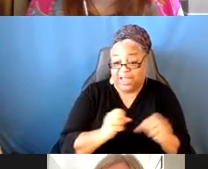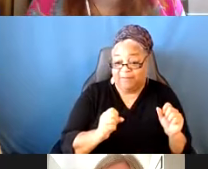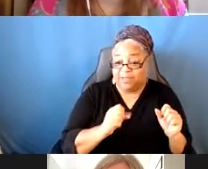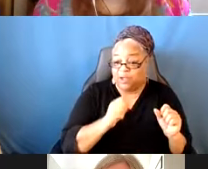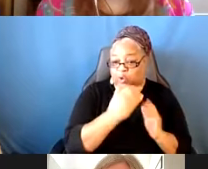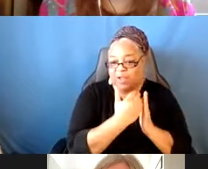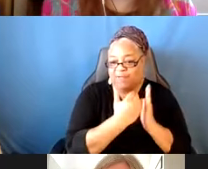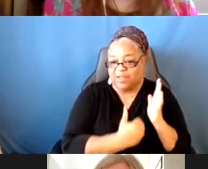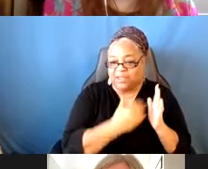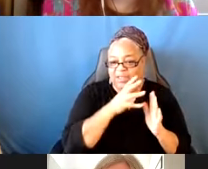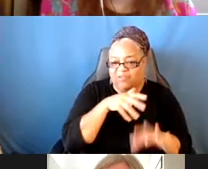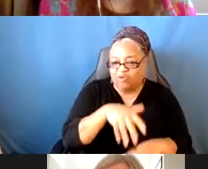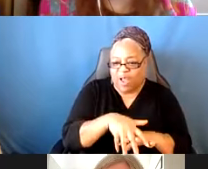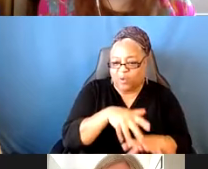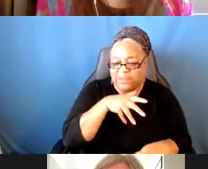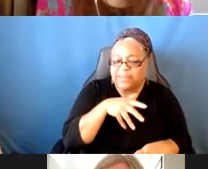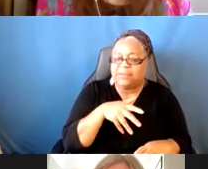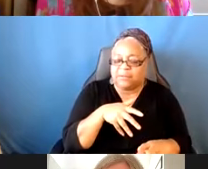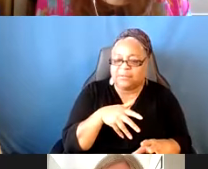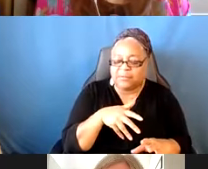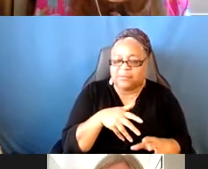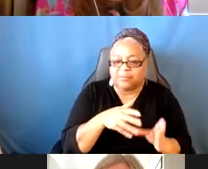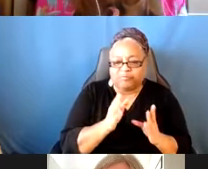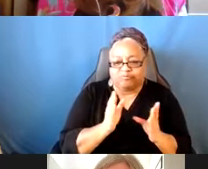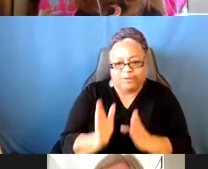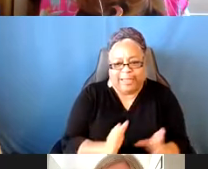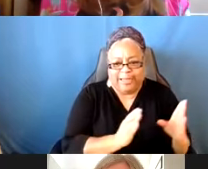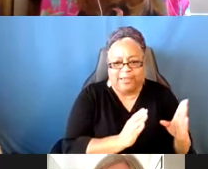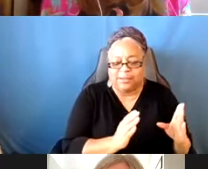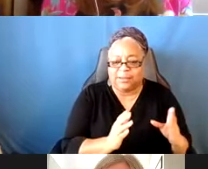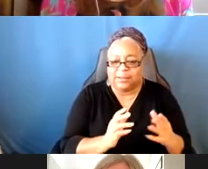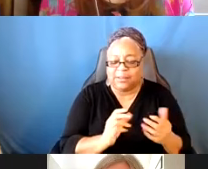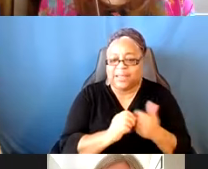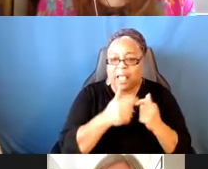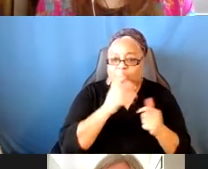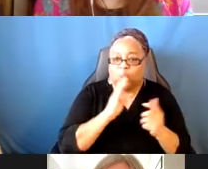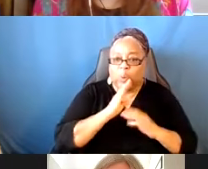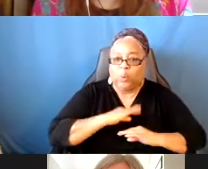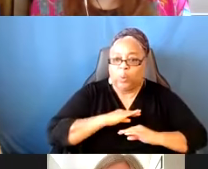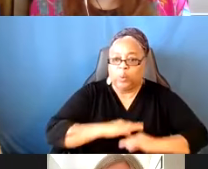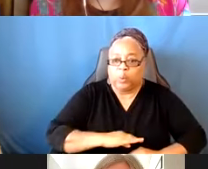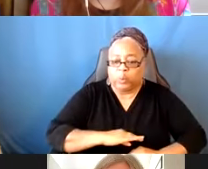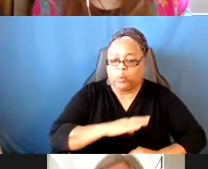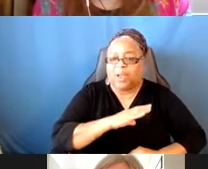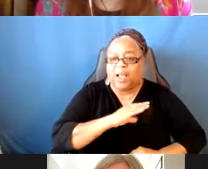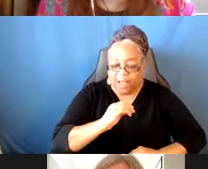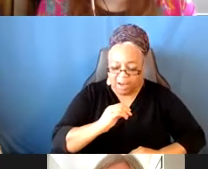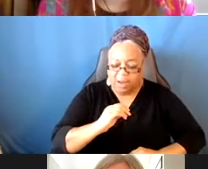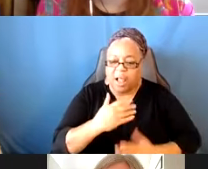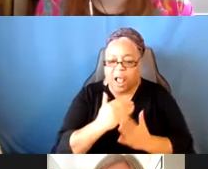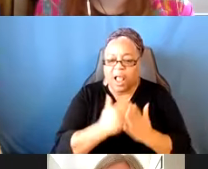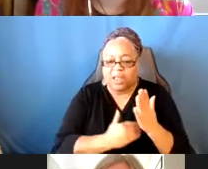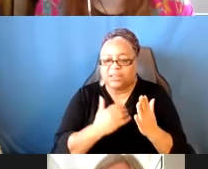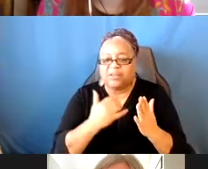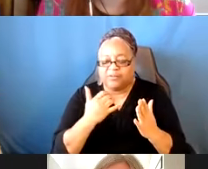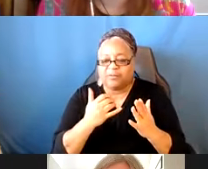grounding techniques that can help you de-escalate, as well as a list of lifelines and phone numbers, so the people who